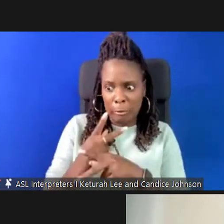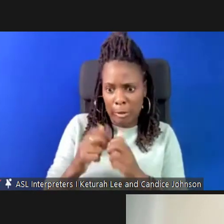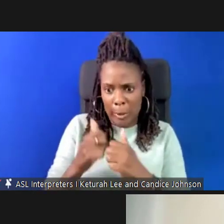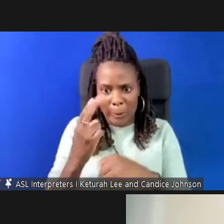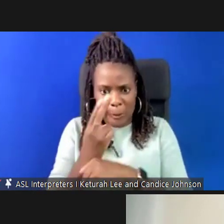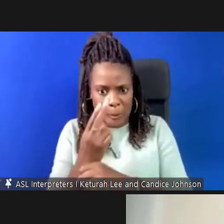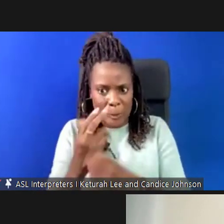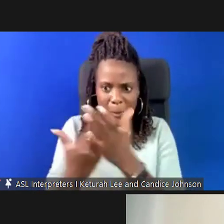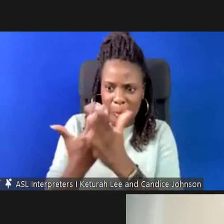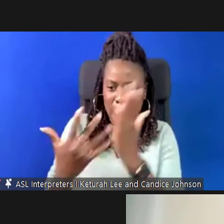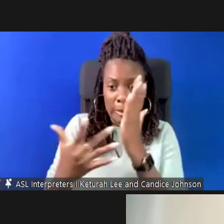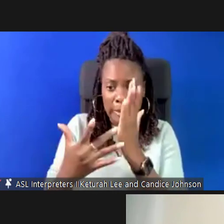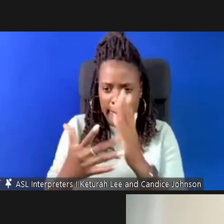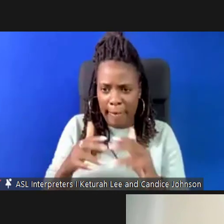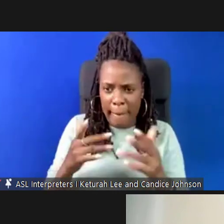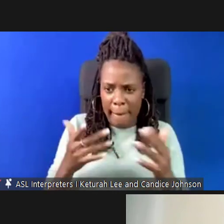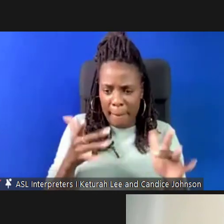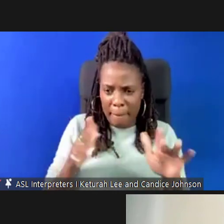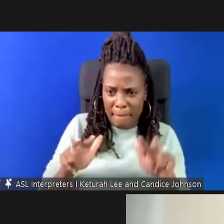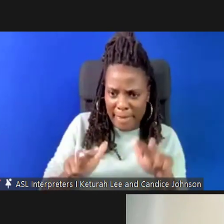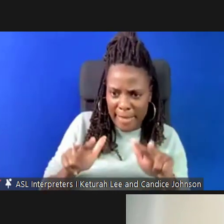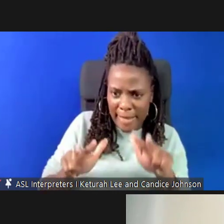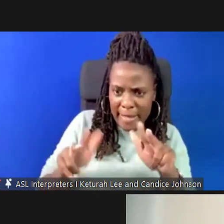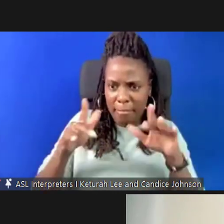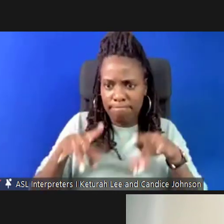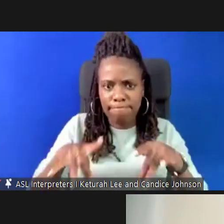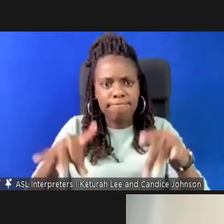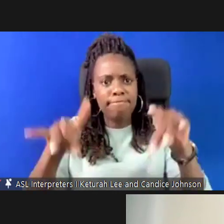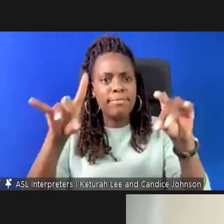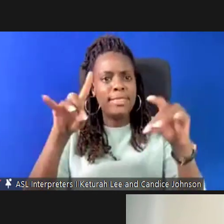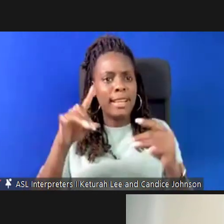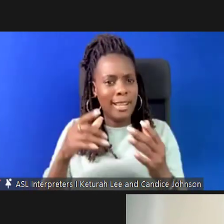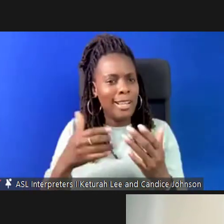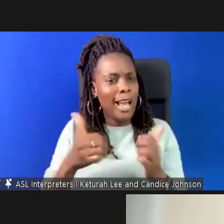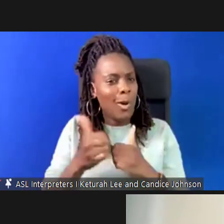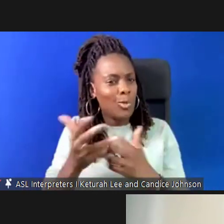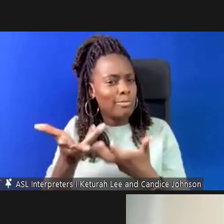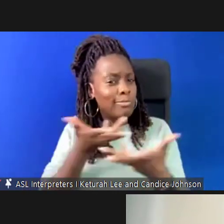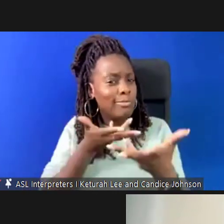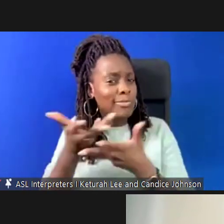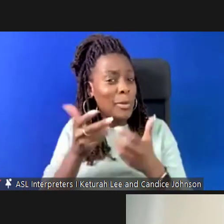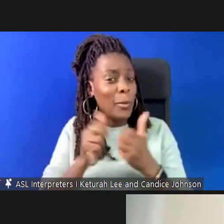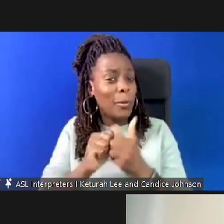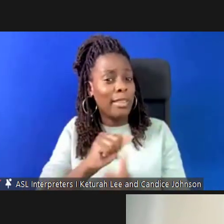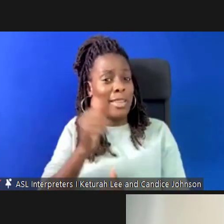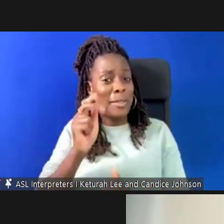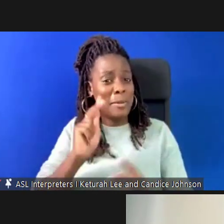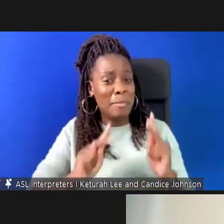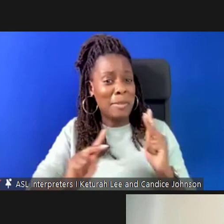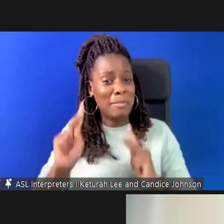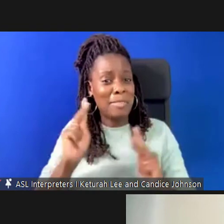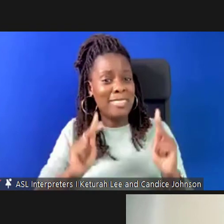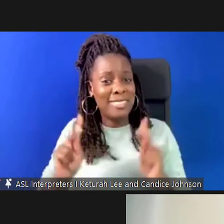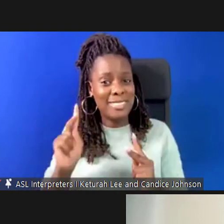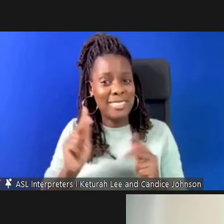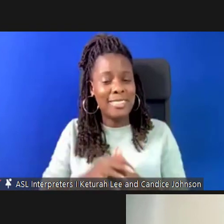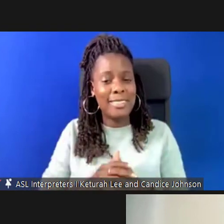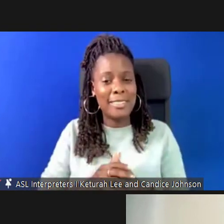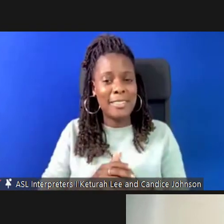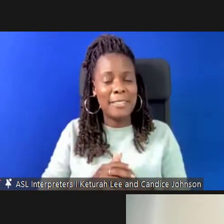and these kind of new forms of interacting with others, and kind of just bring them into